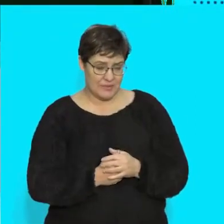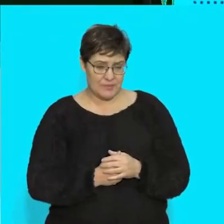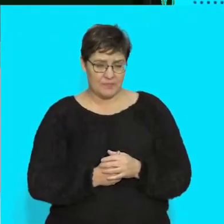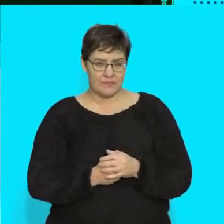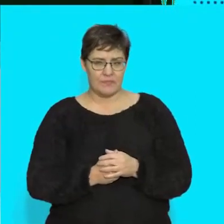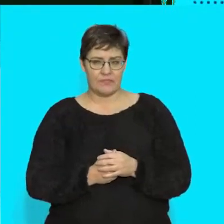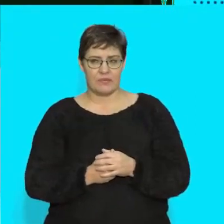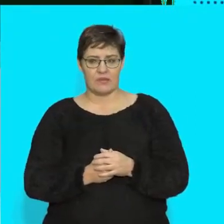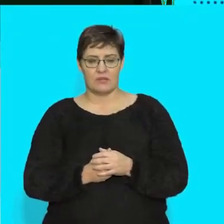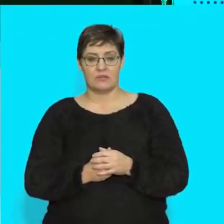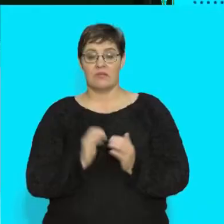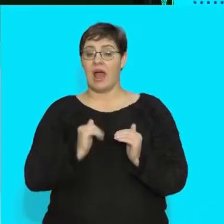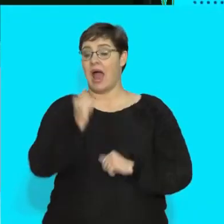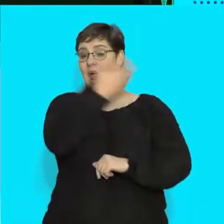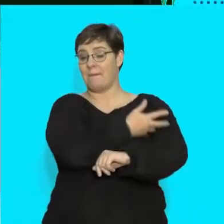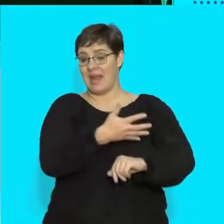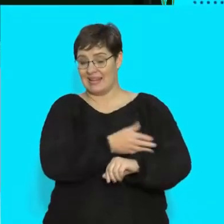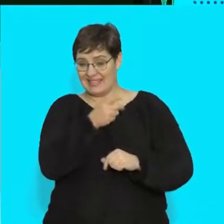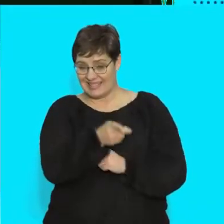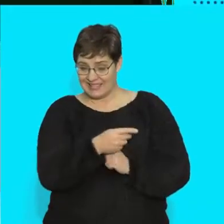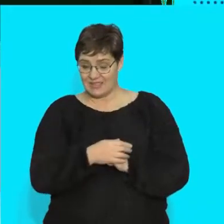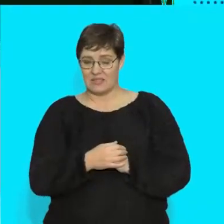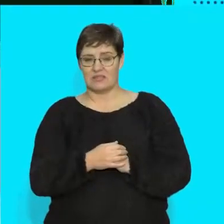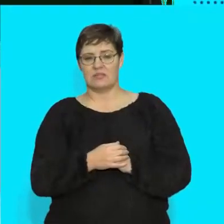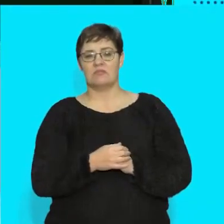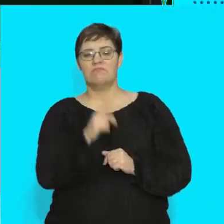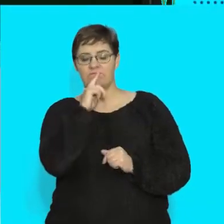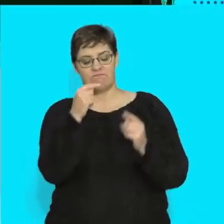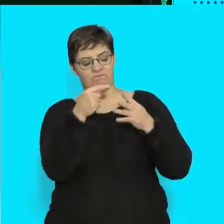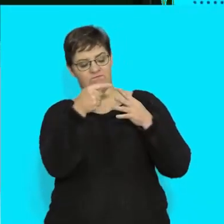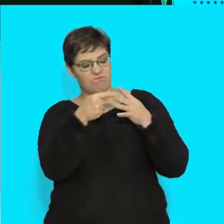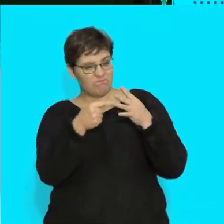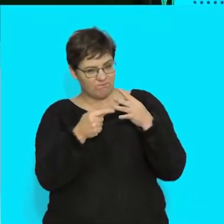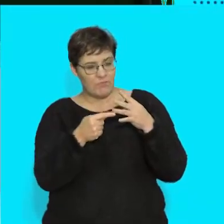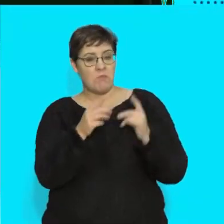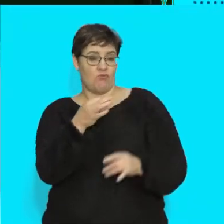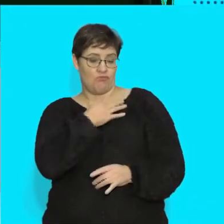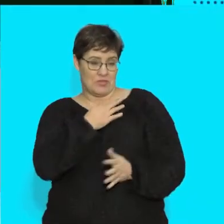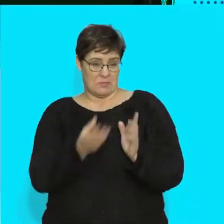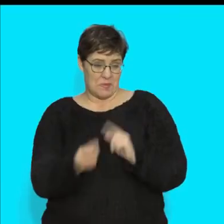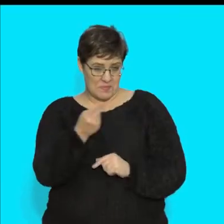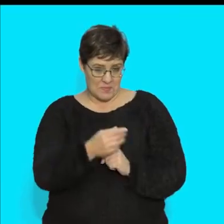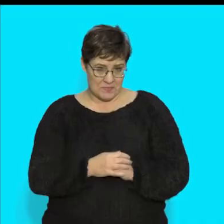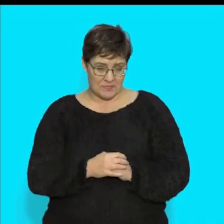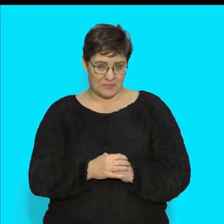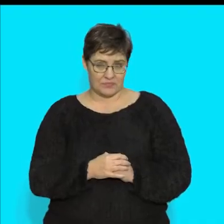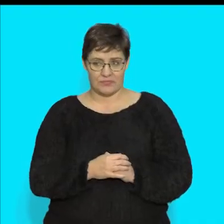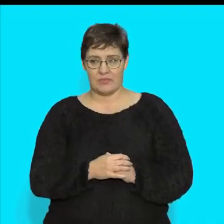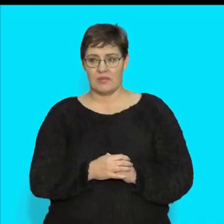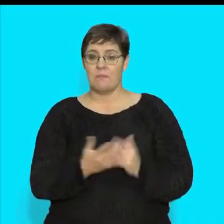come to the high blood pressure, you'll notice there's a few things that make you at risk. Number one, if you're